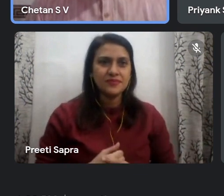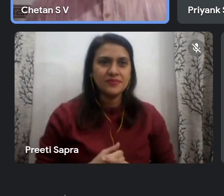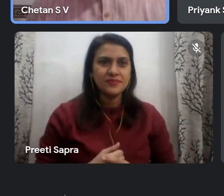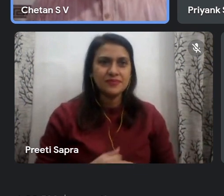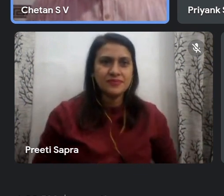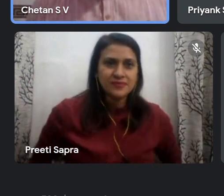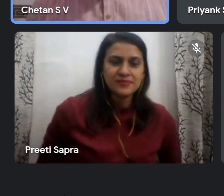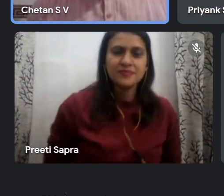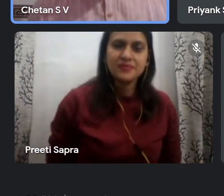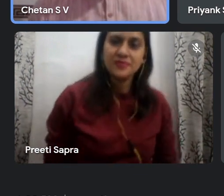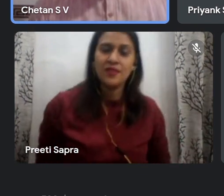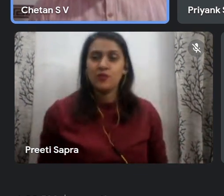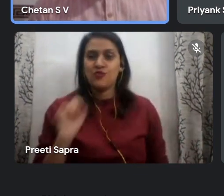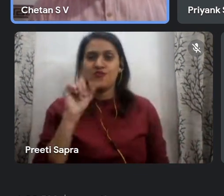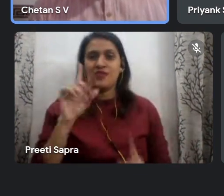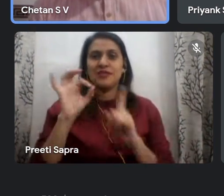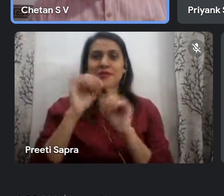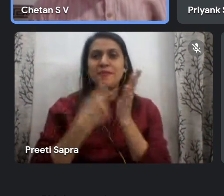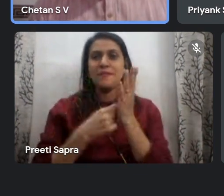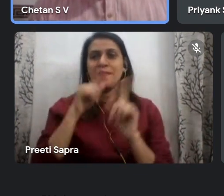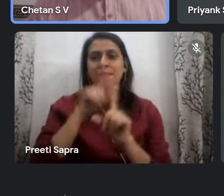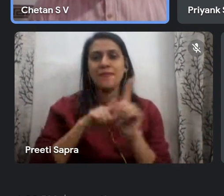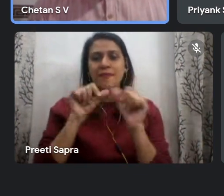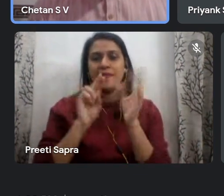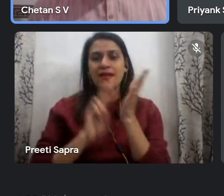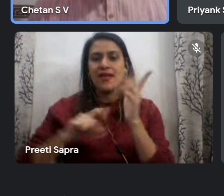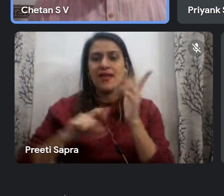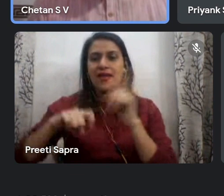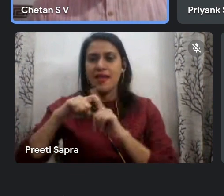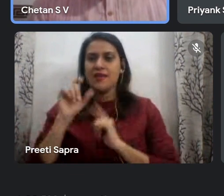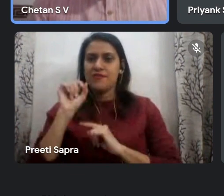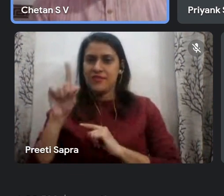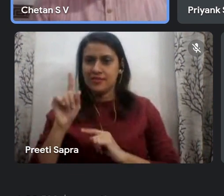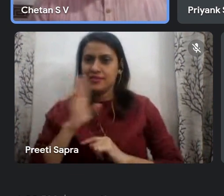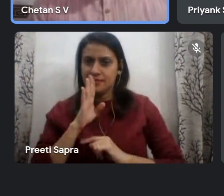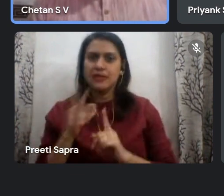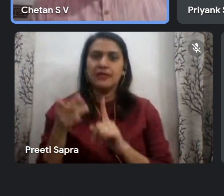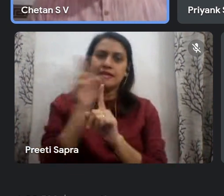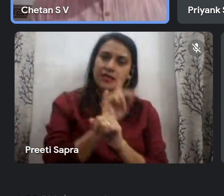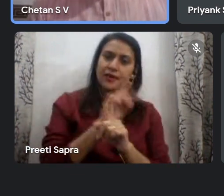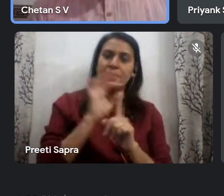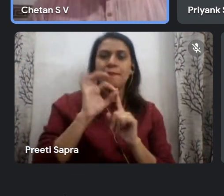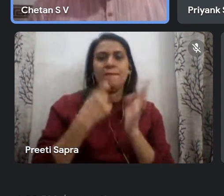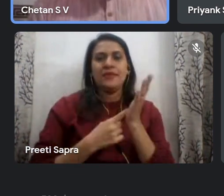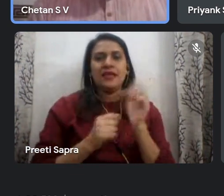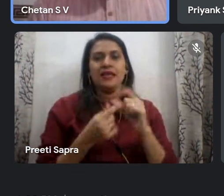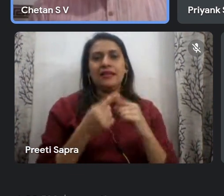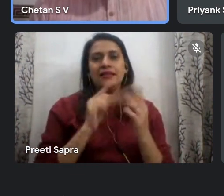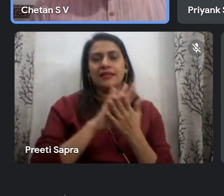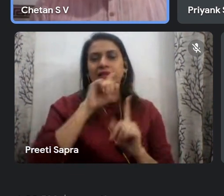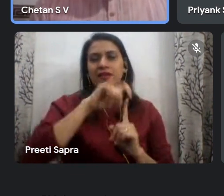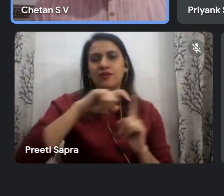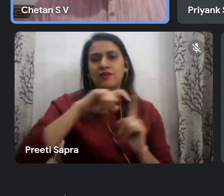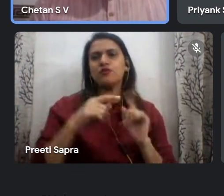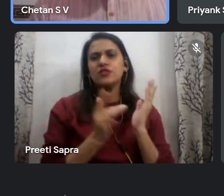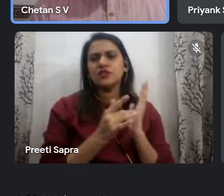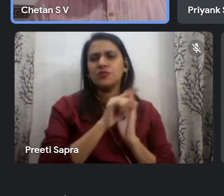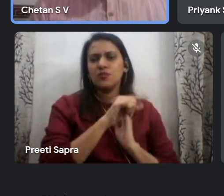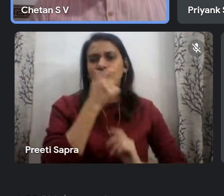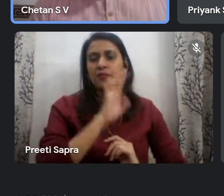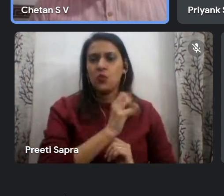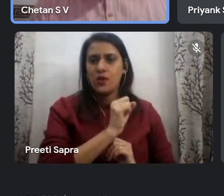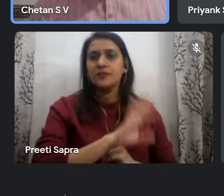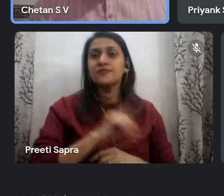will speak after Priyank because there's a technical glitch. We'll sort that out. Let me introduce Priyank. Priyank will be talking